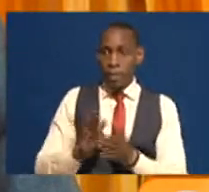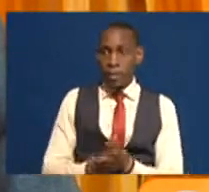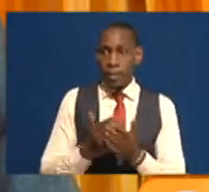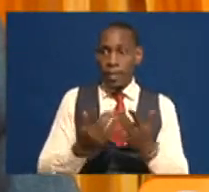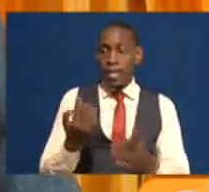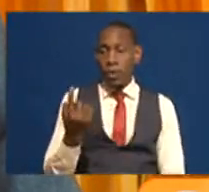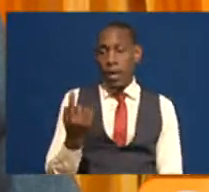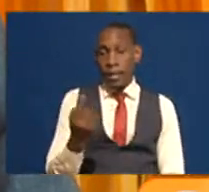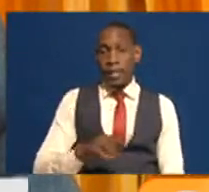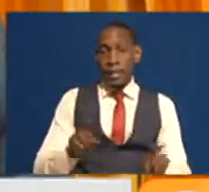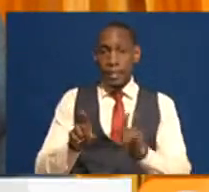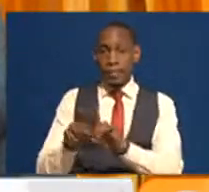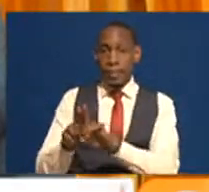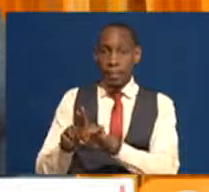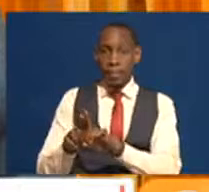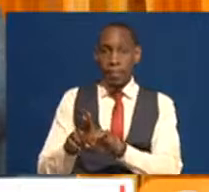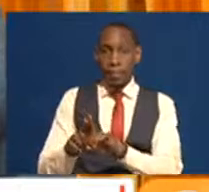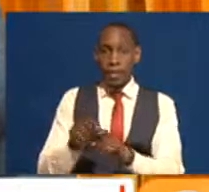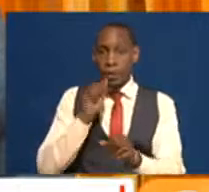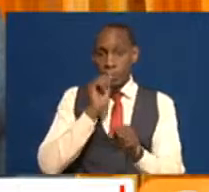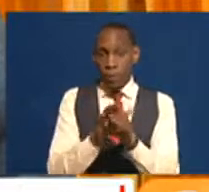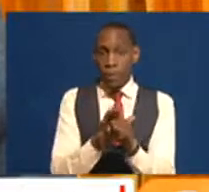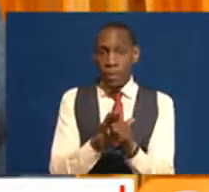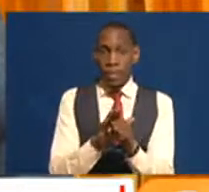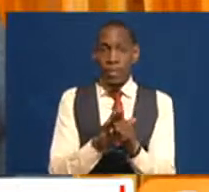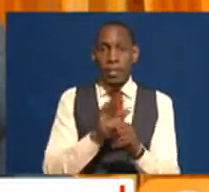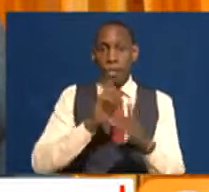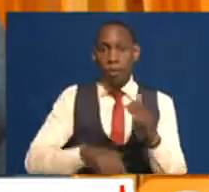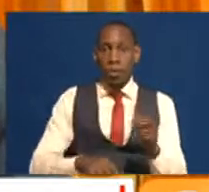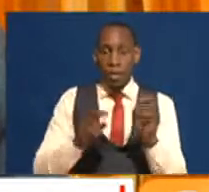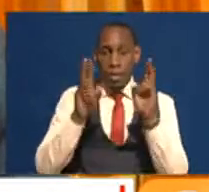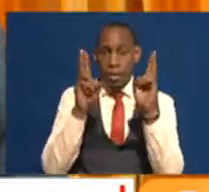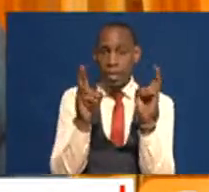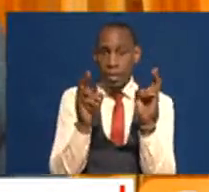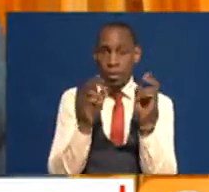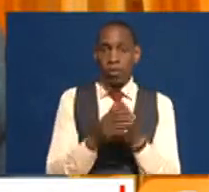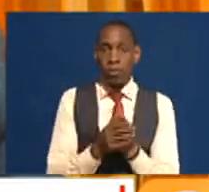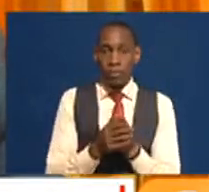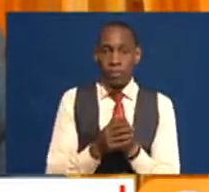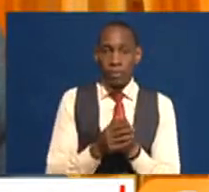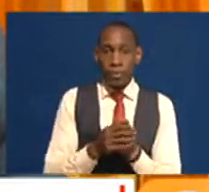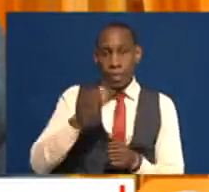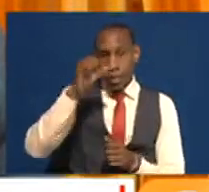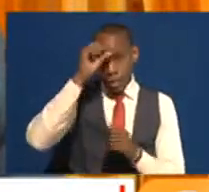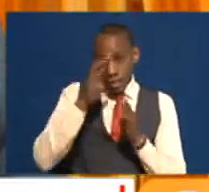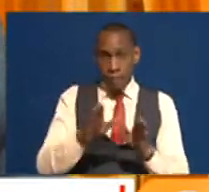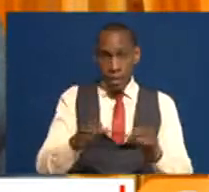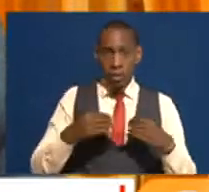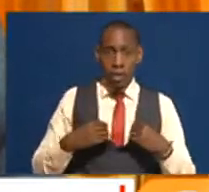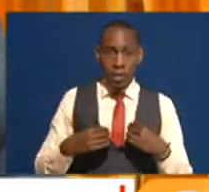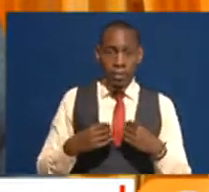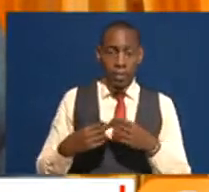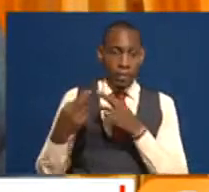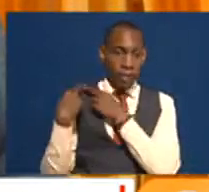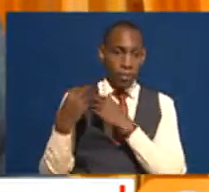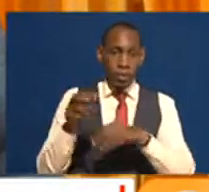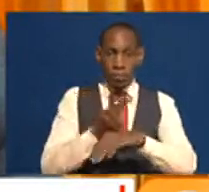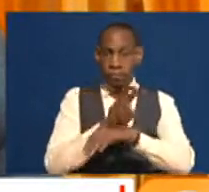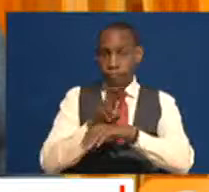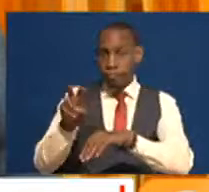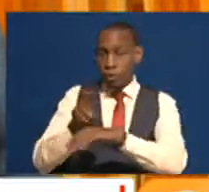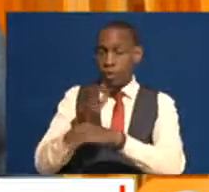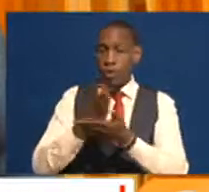have also made as a promise is the issue of holding governors to account. Oversight,